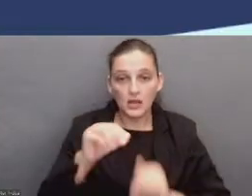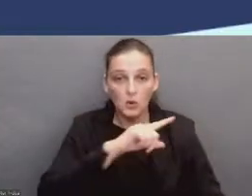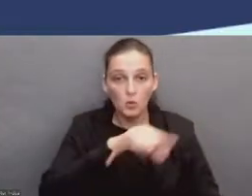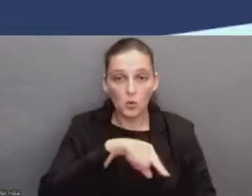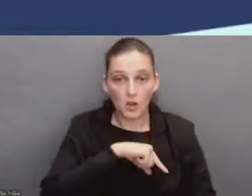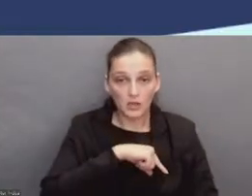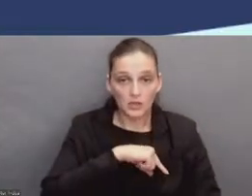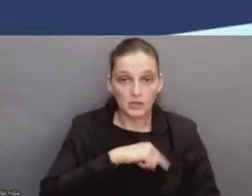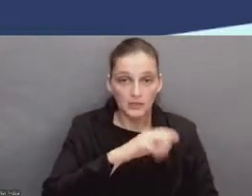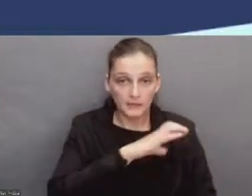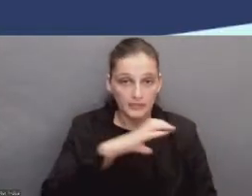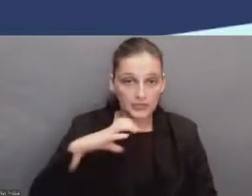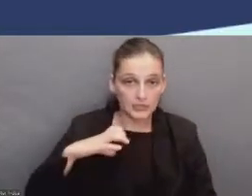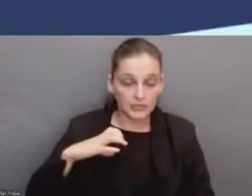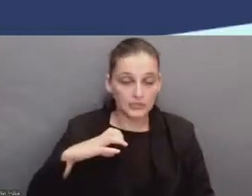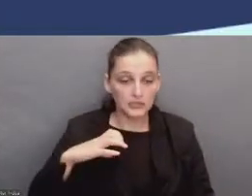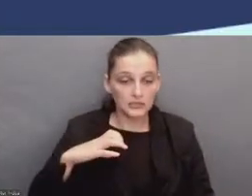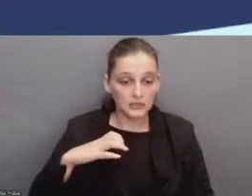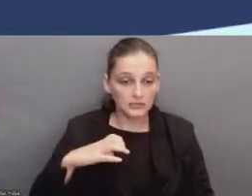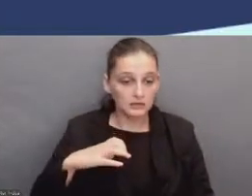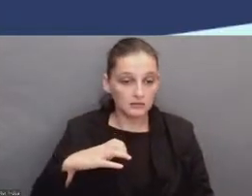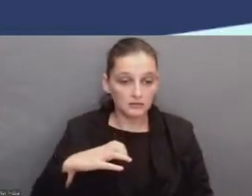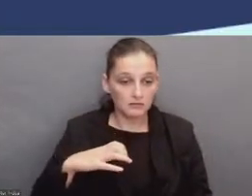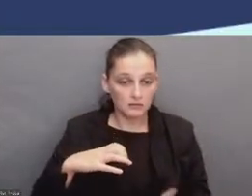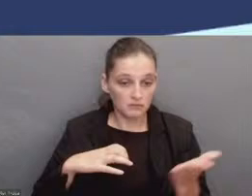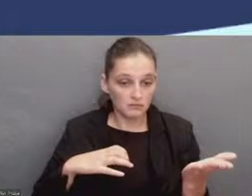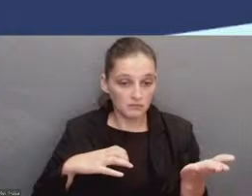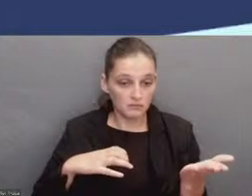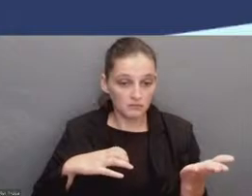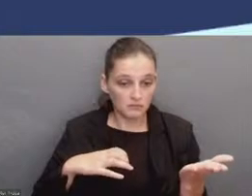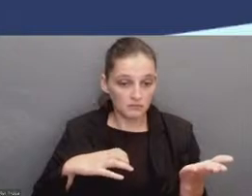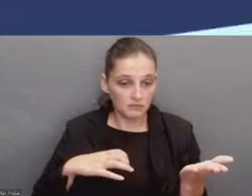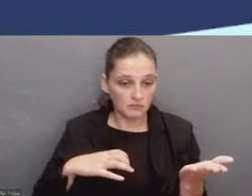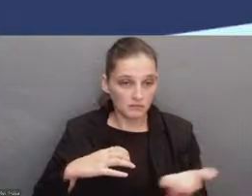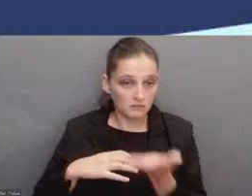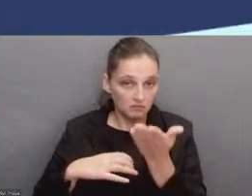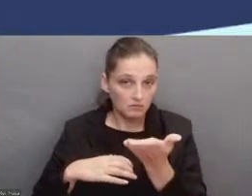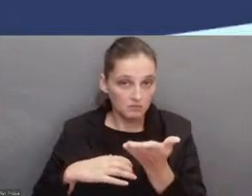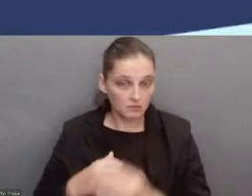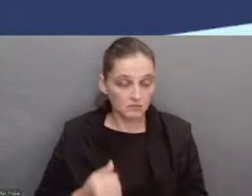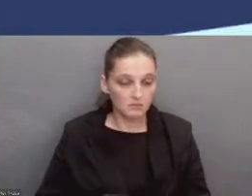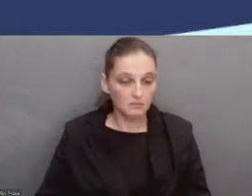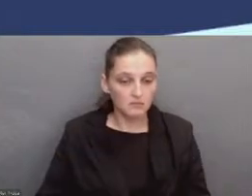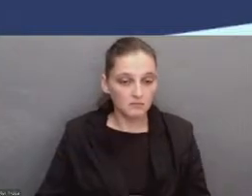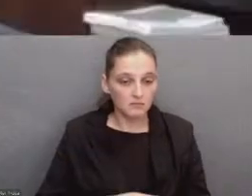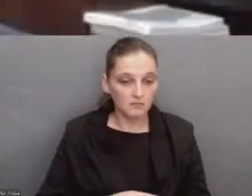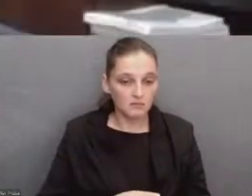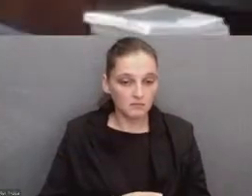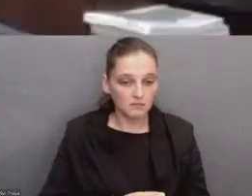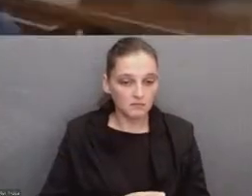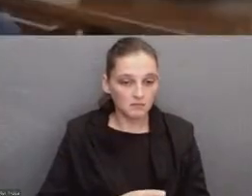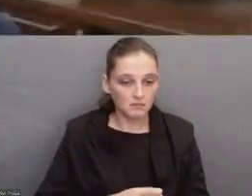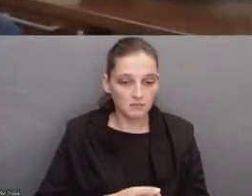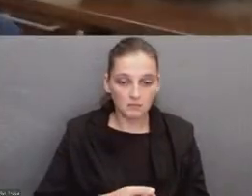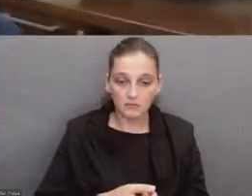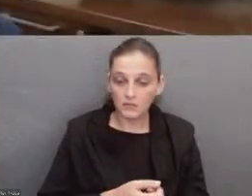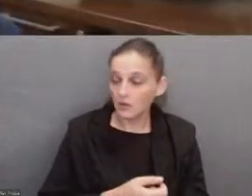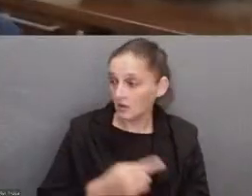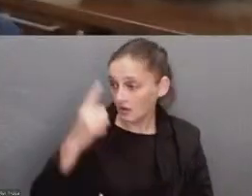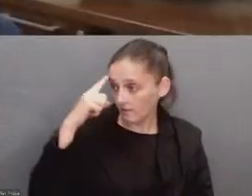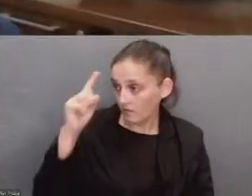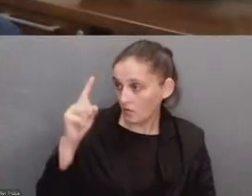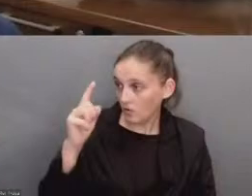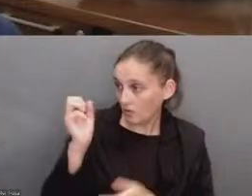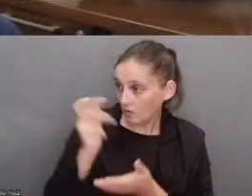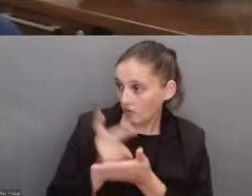Subcommittee. Will somebody move that into consideration, please? Move for approval. Thank